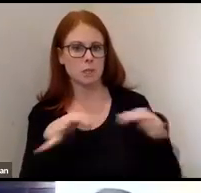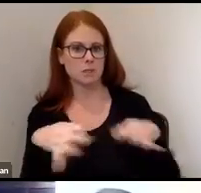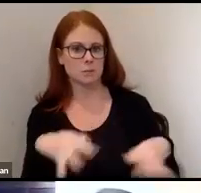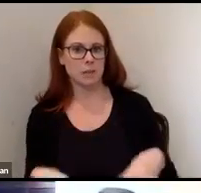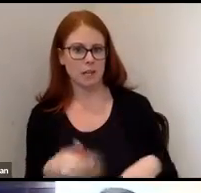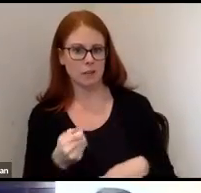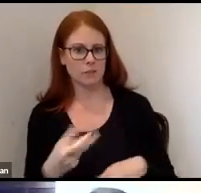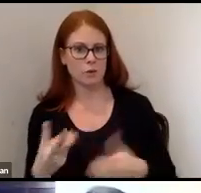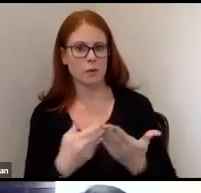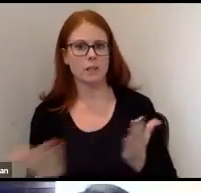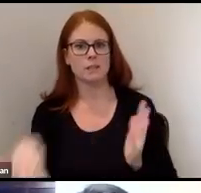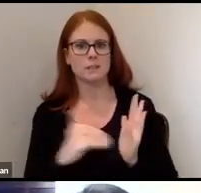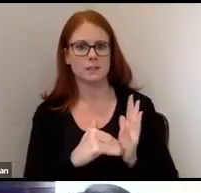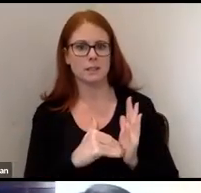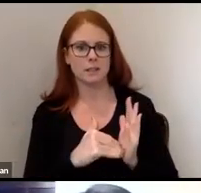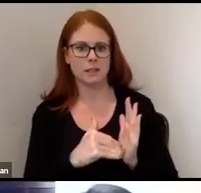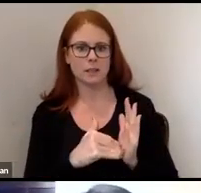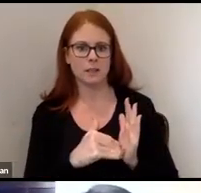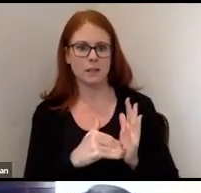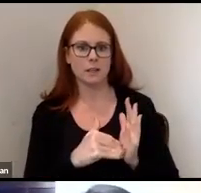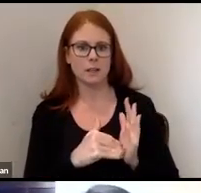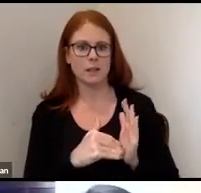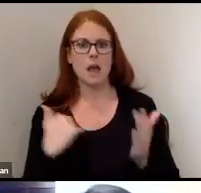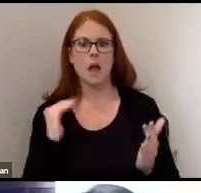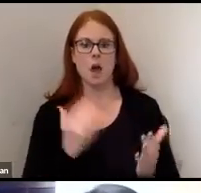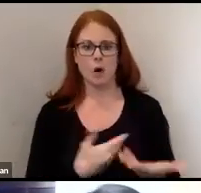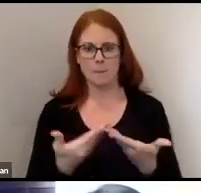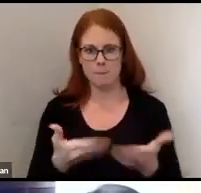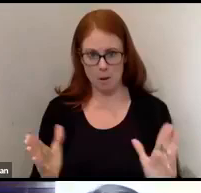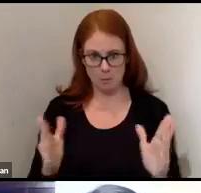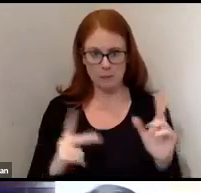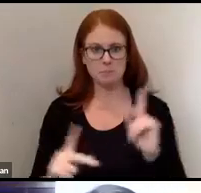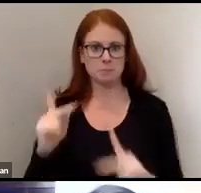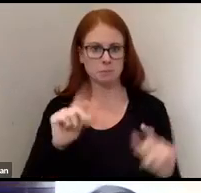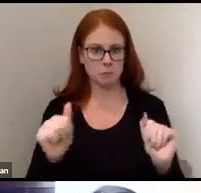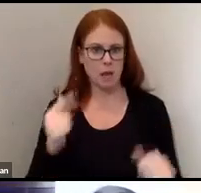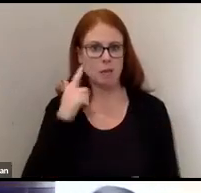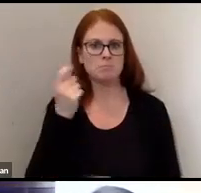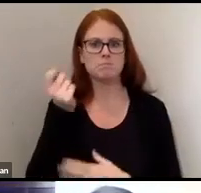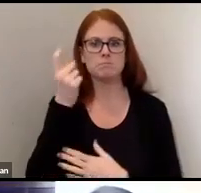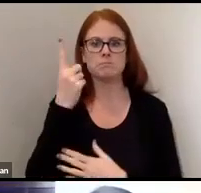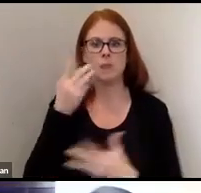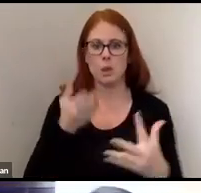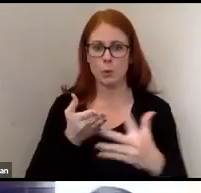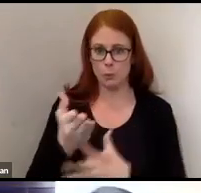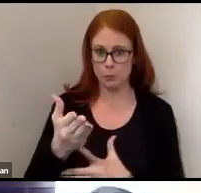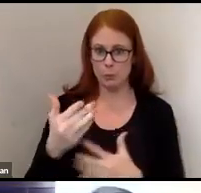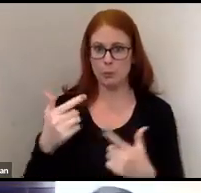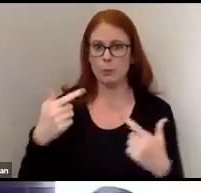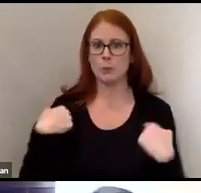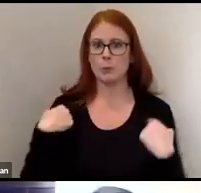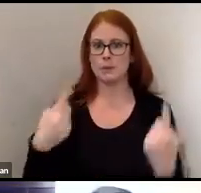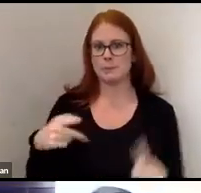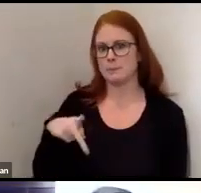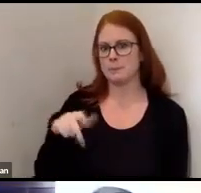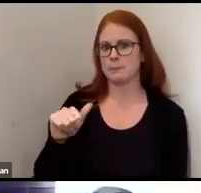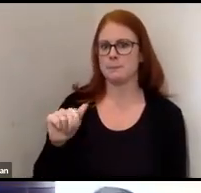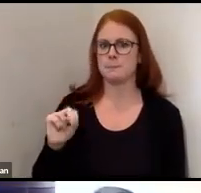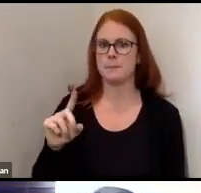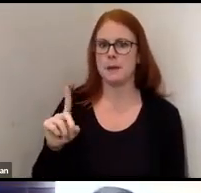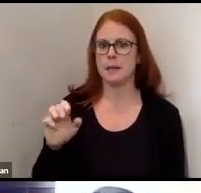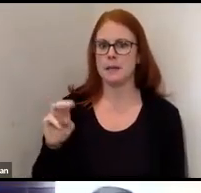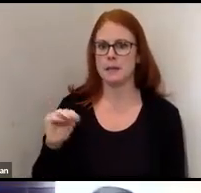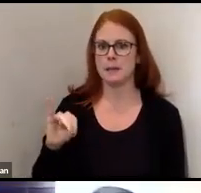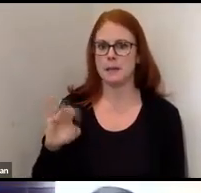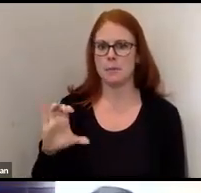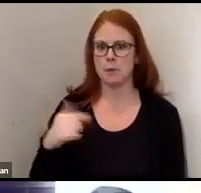things again so our public can follow our reasoning. Throughout this pandemic, we have been pretty